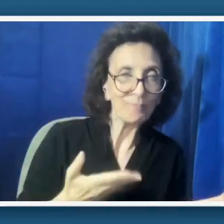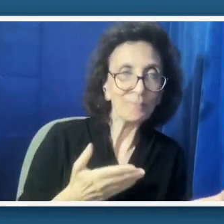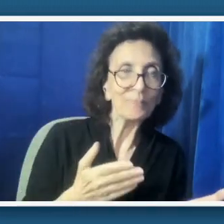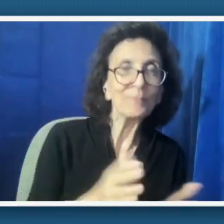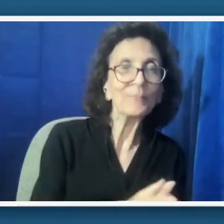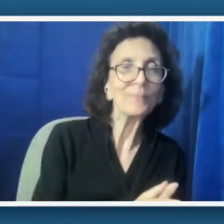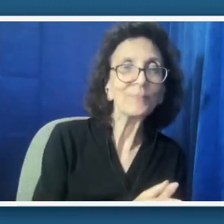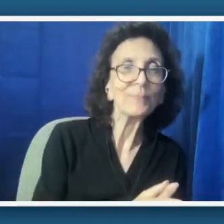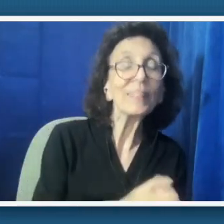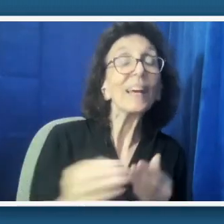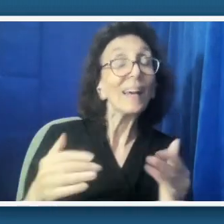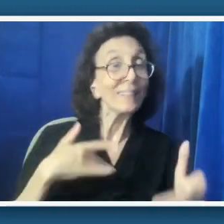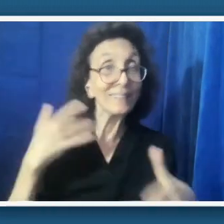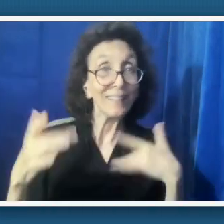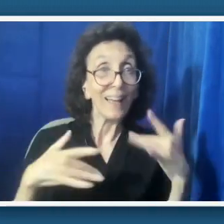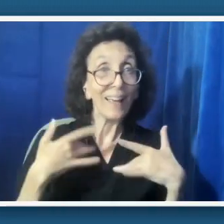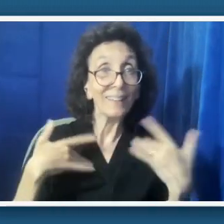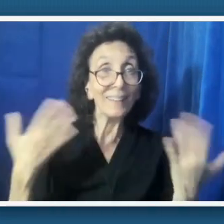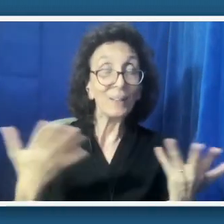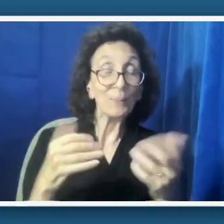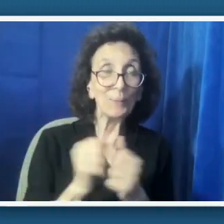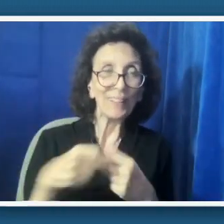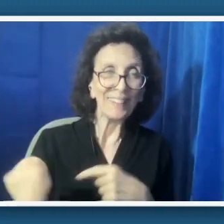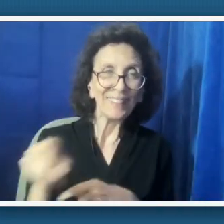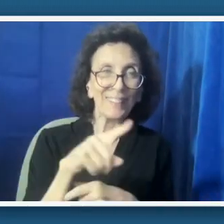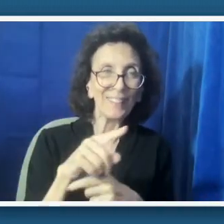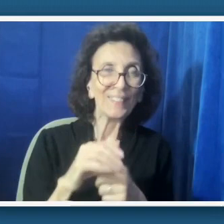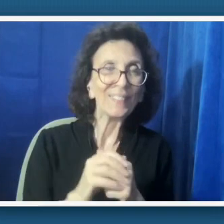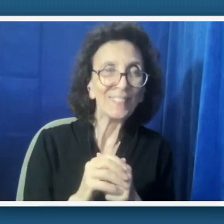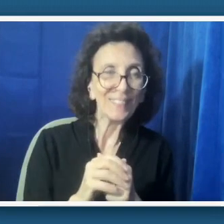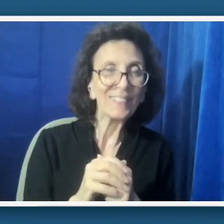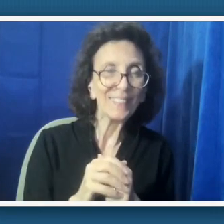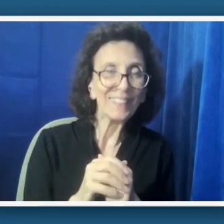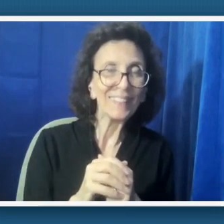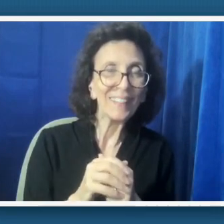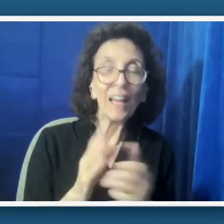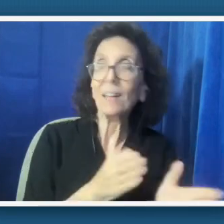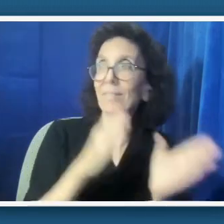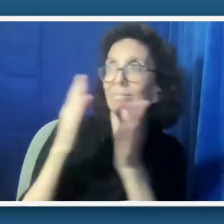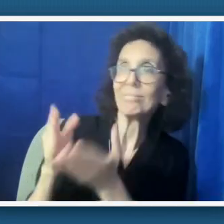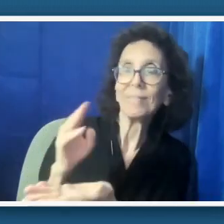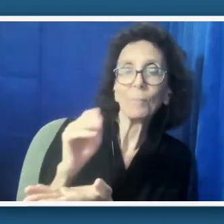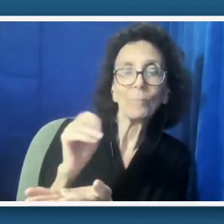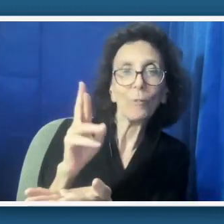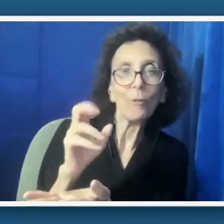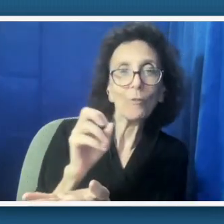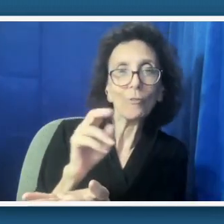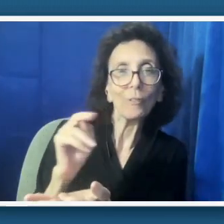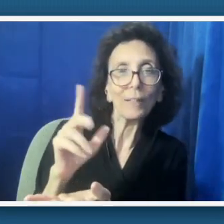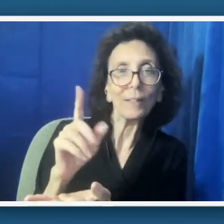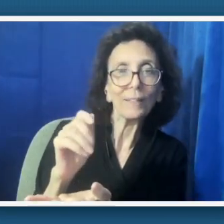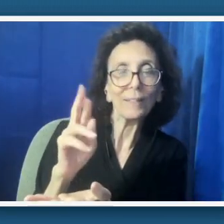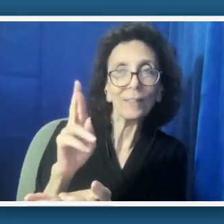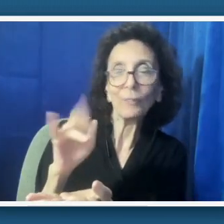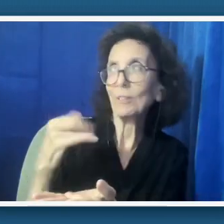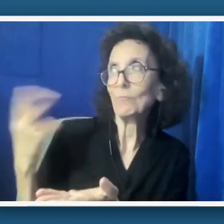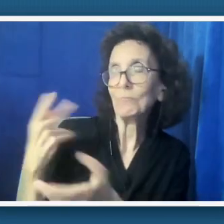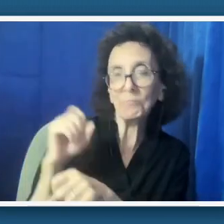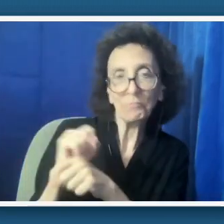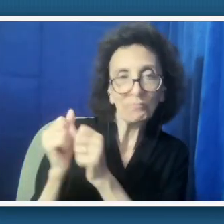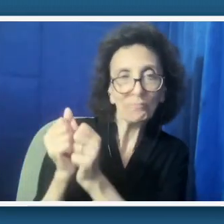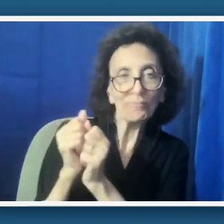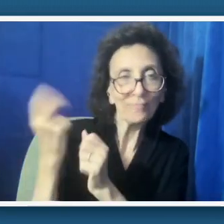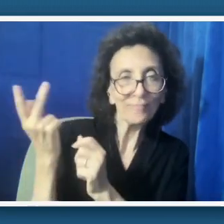And I'm so excited to be here with you all, along with my colleague, Maureen Leary. And we hope that you find the range